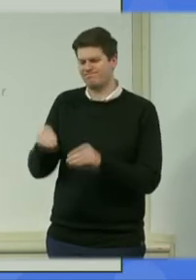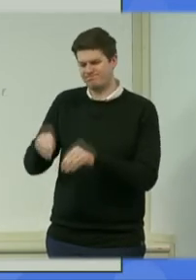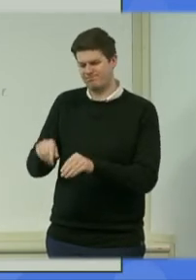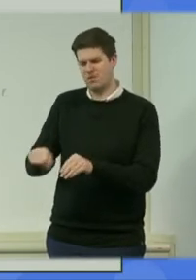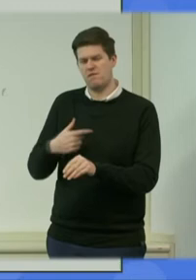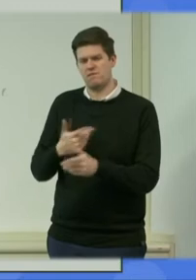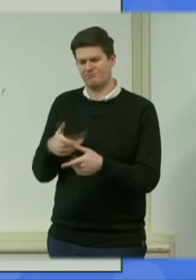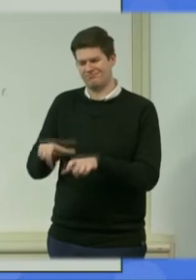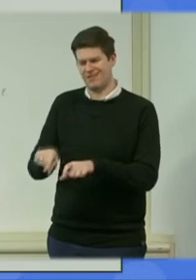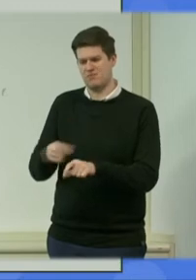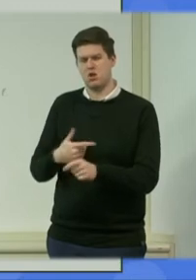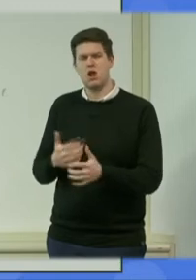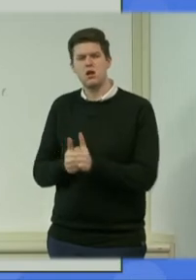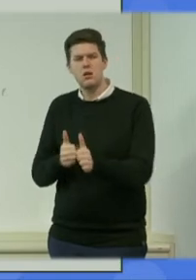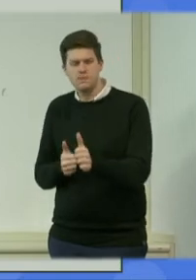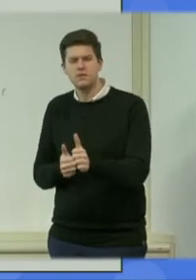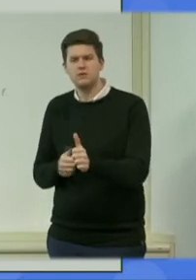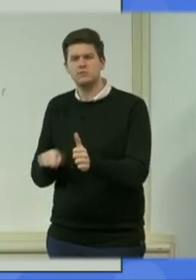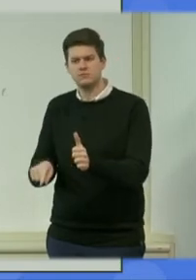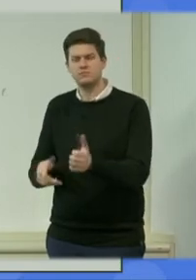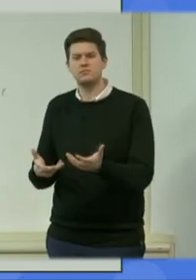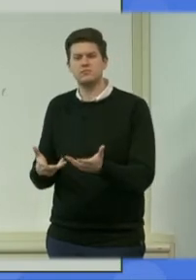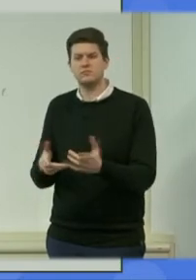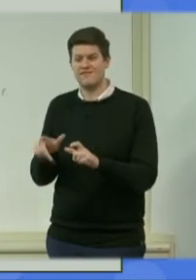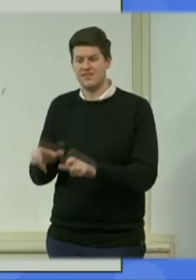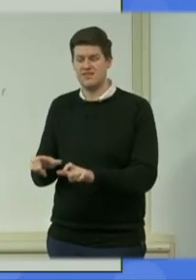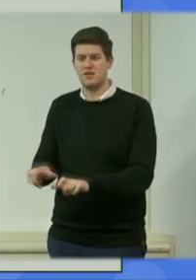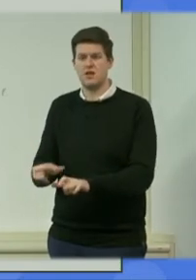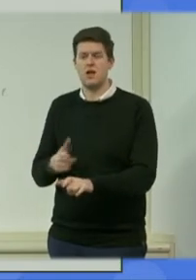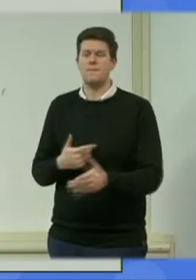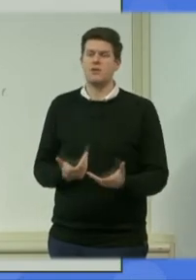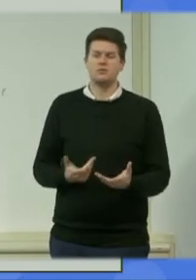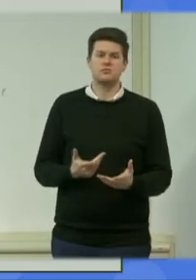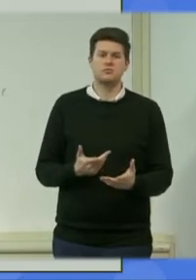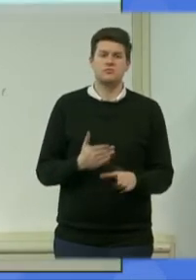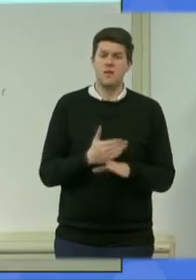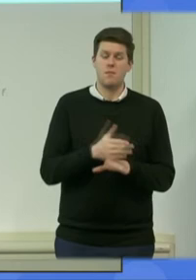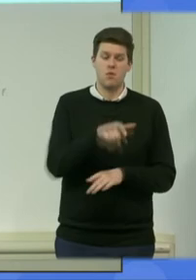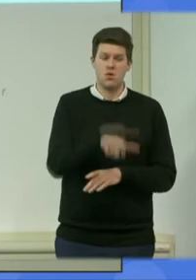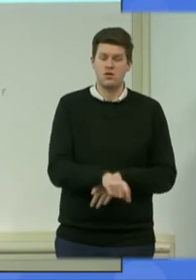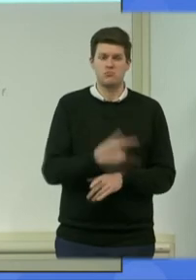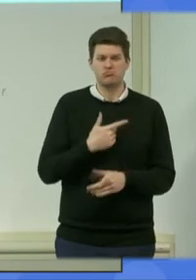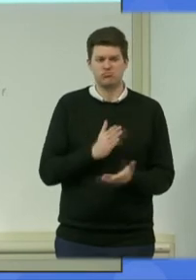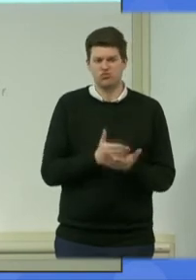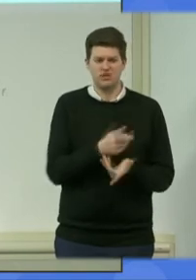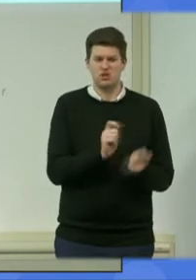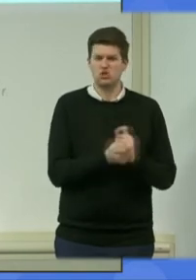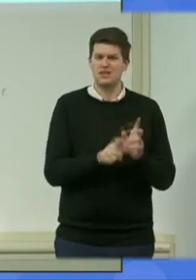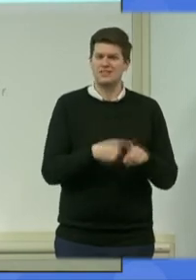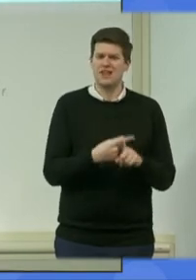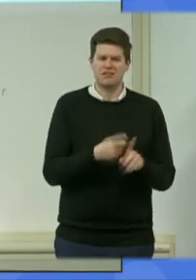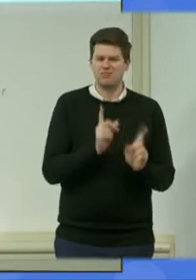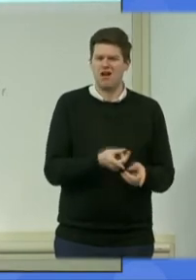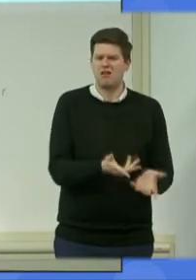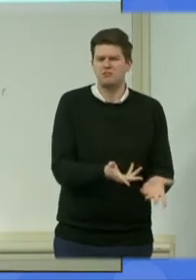It's a lot harder for an employee to get your boss to pay you in advance. So how people respond to tax